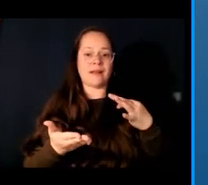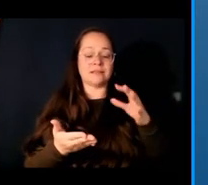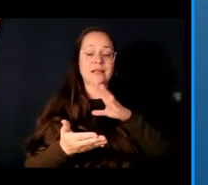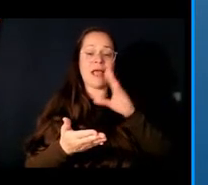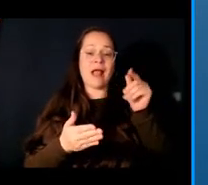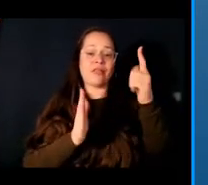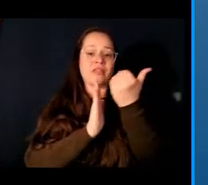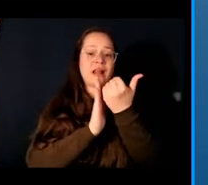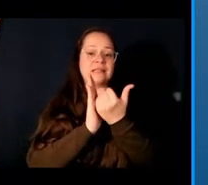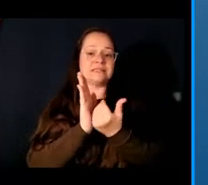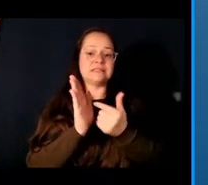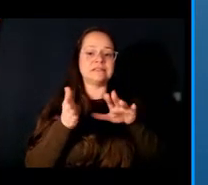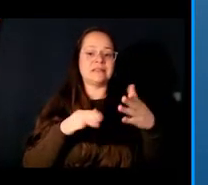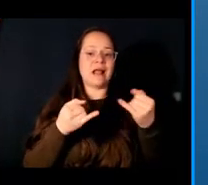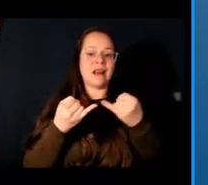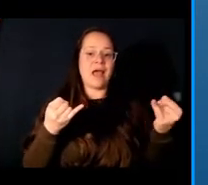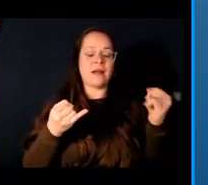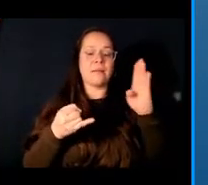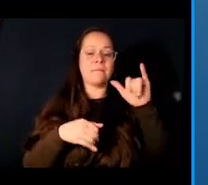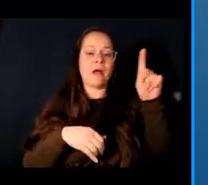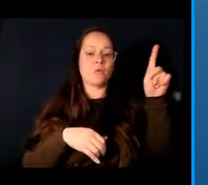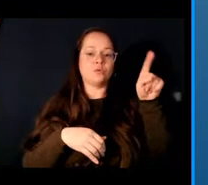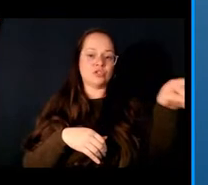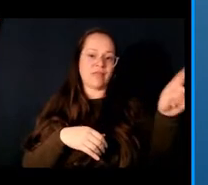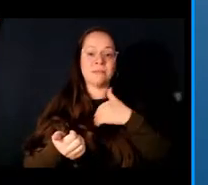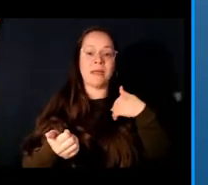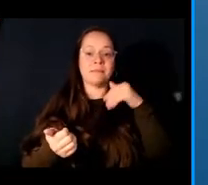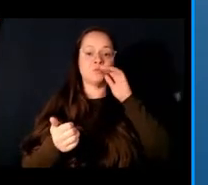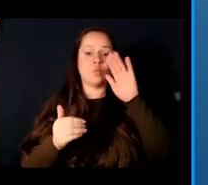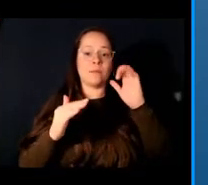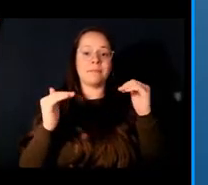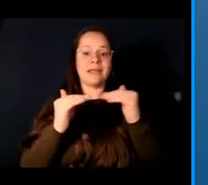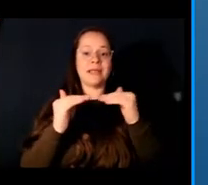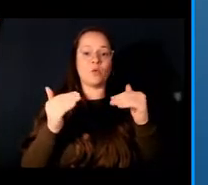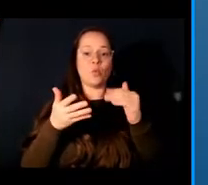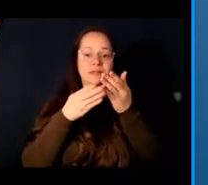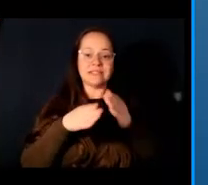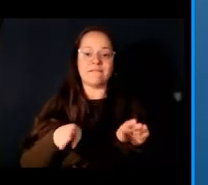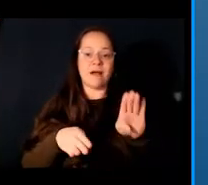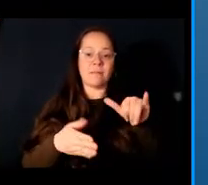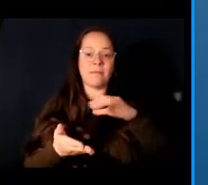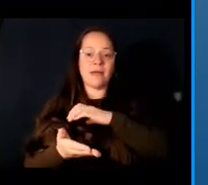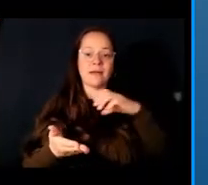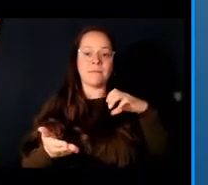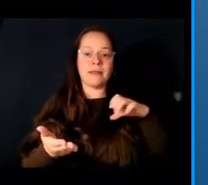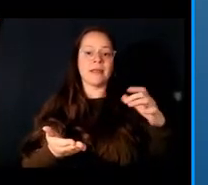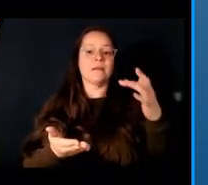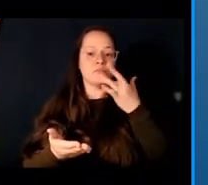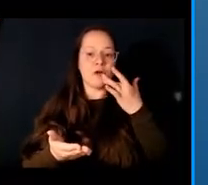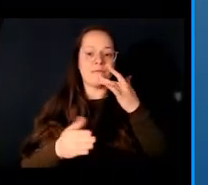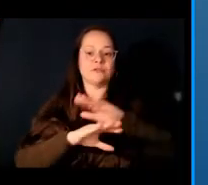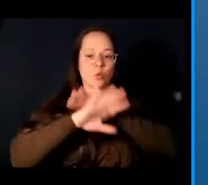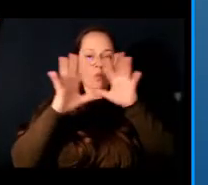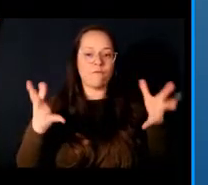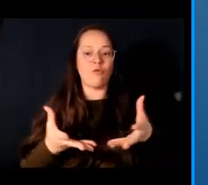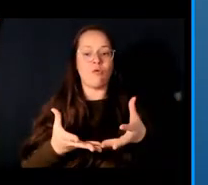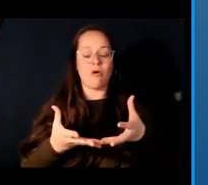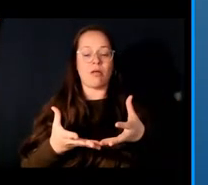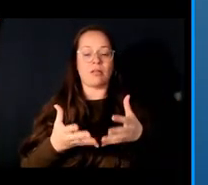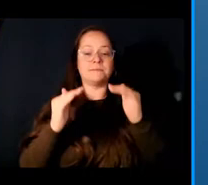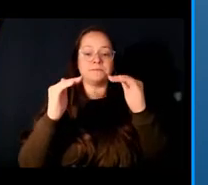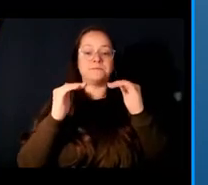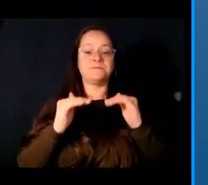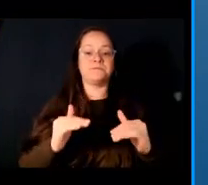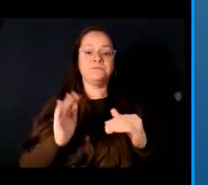the deadline by which the candidates must provide their list committee by preference and overall Section